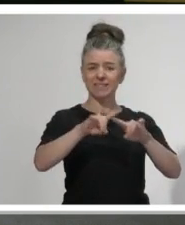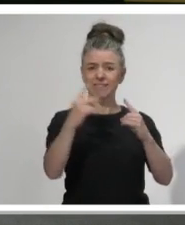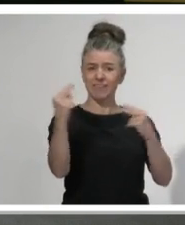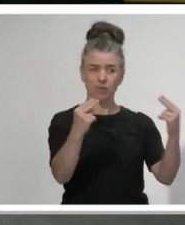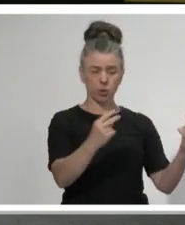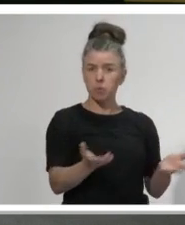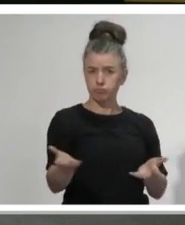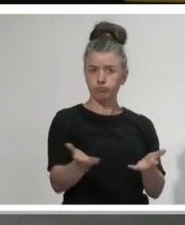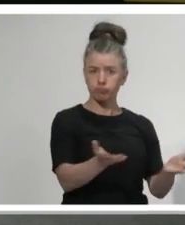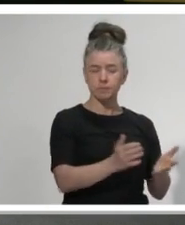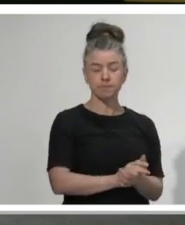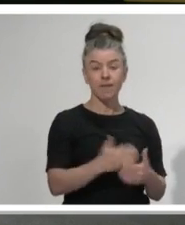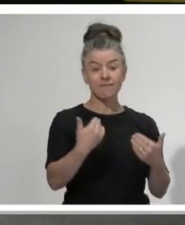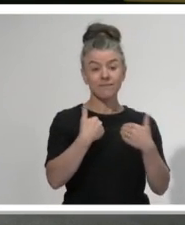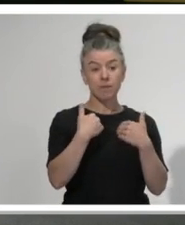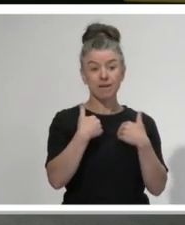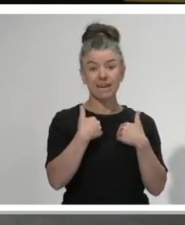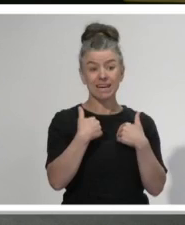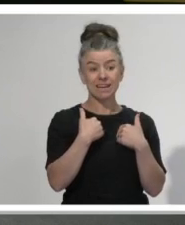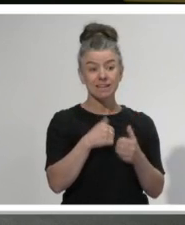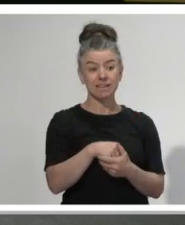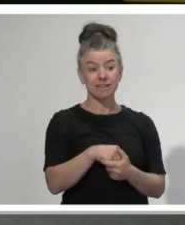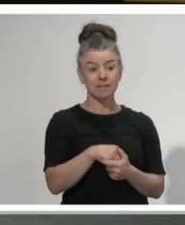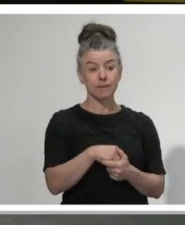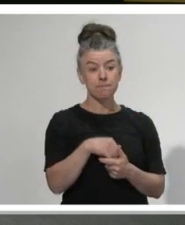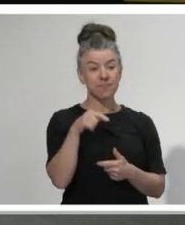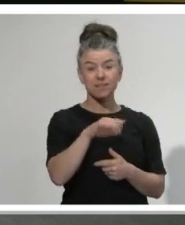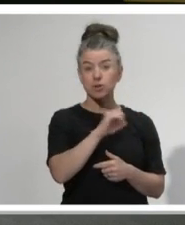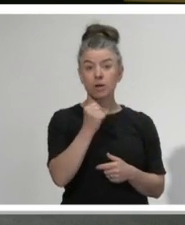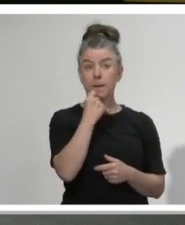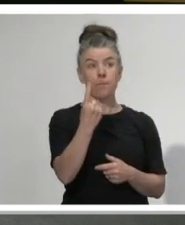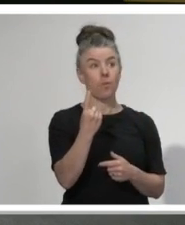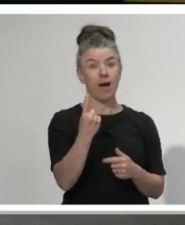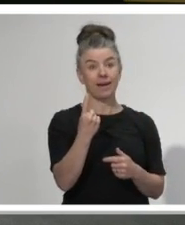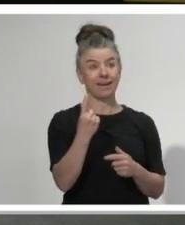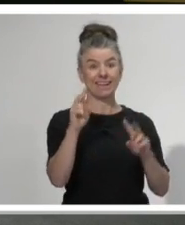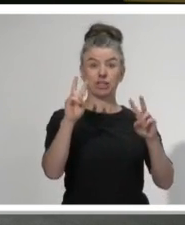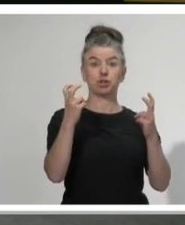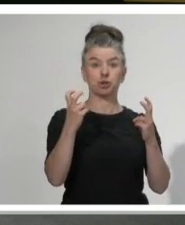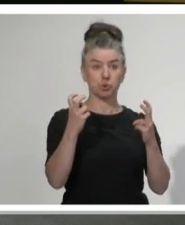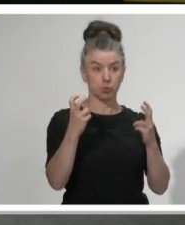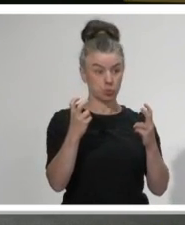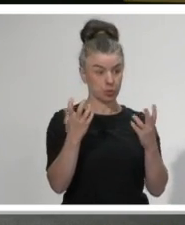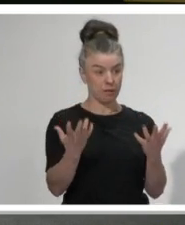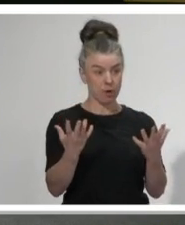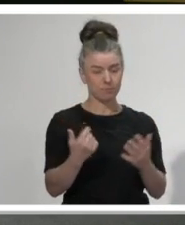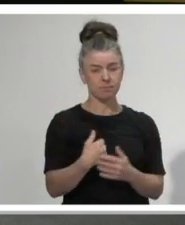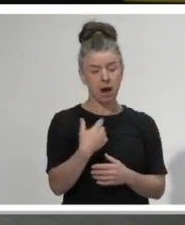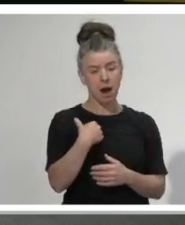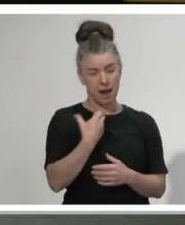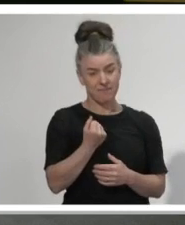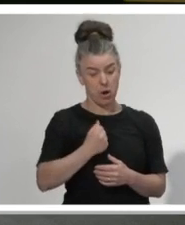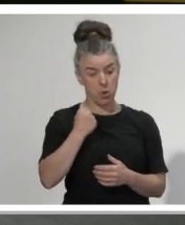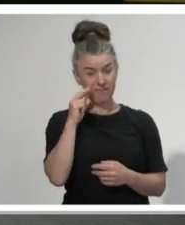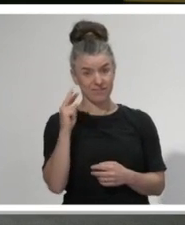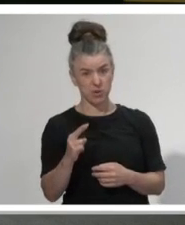personal view, is for me it is not the most important issue that's facing New Zealand or facing me. And while I have a moral stance on it, I'm